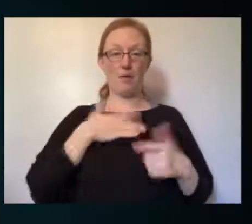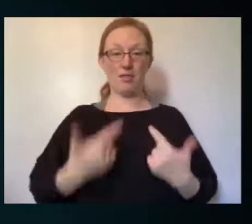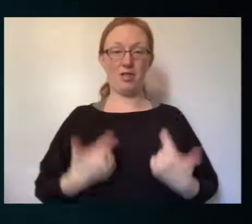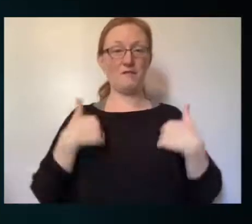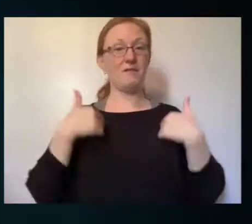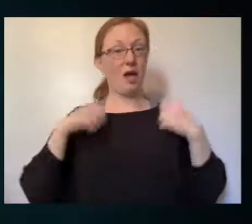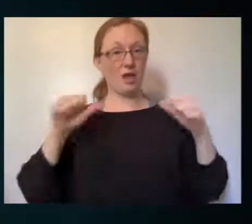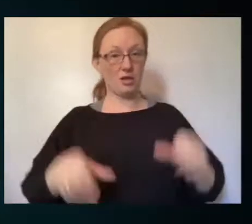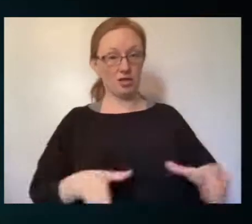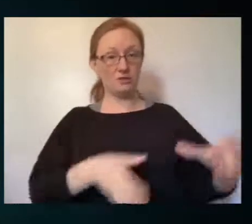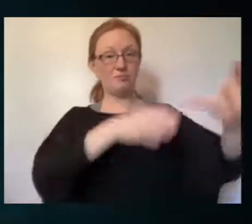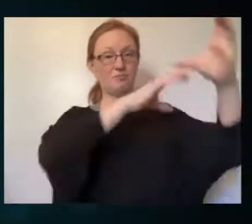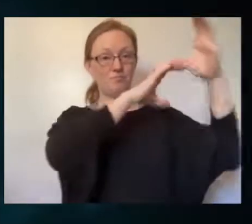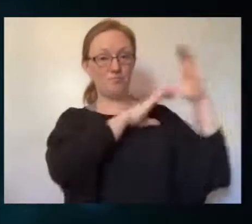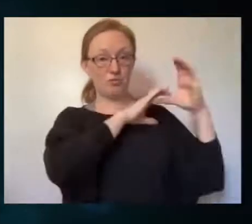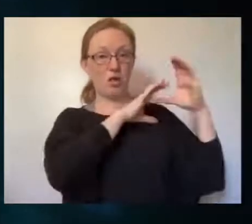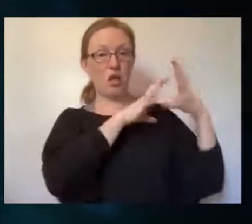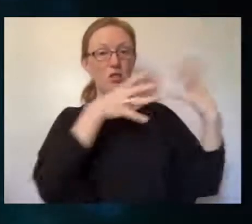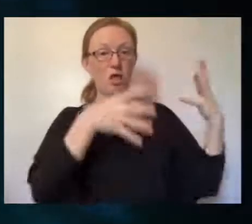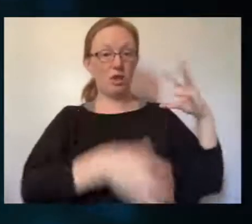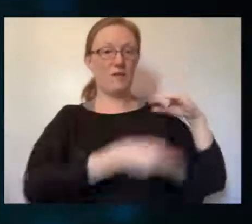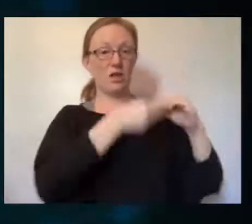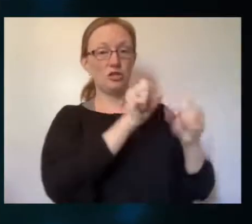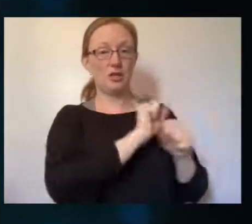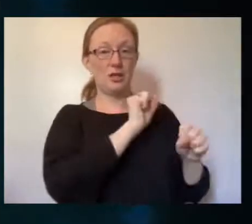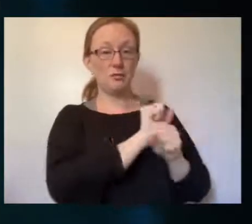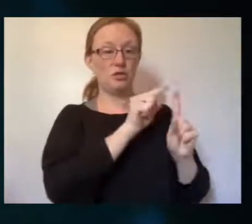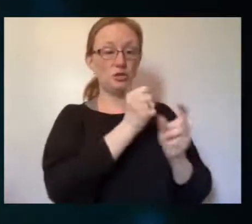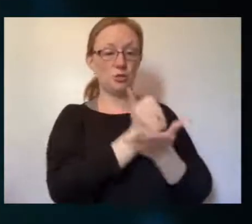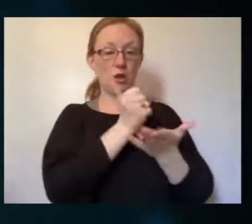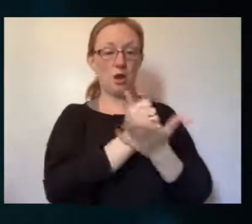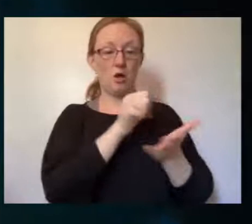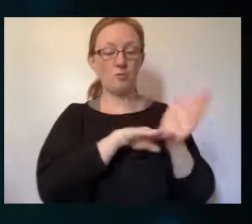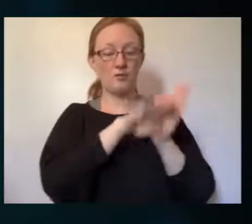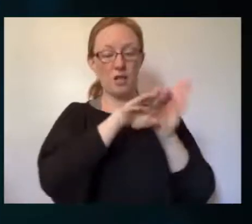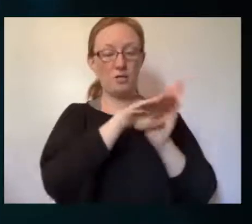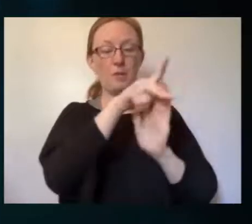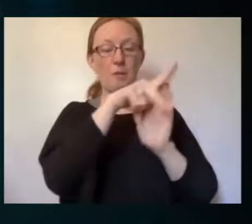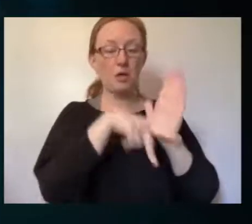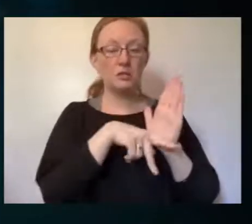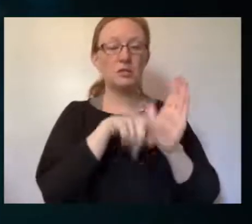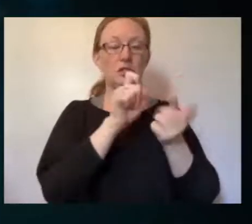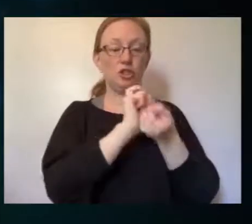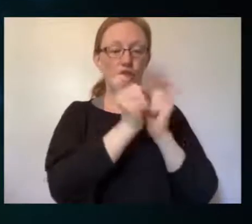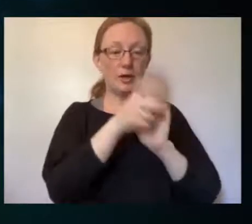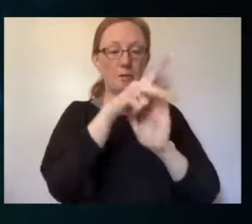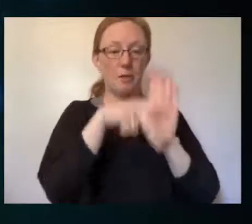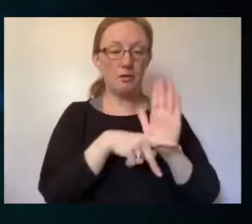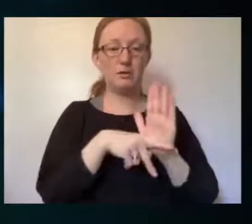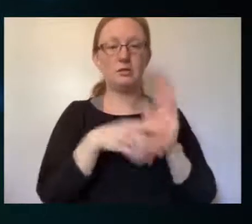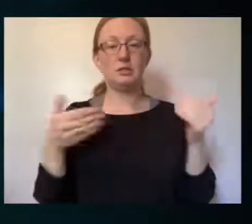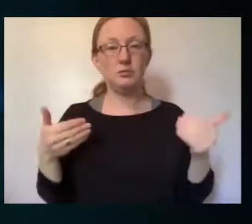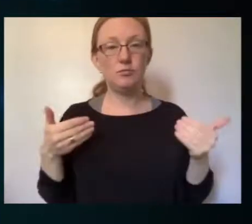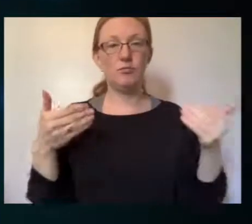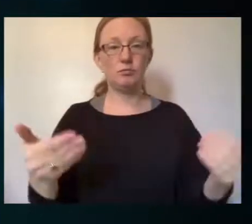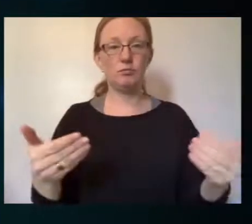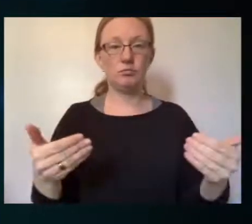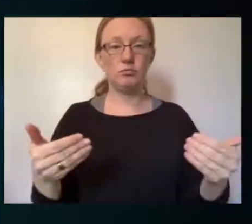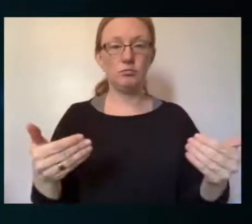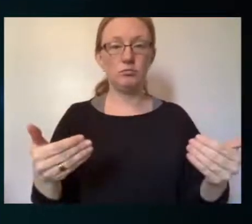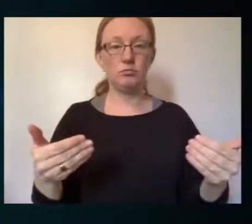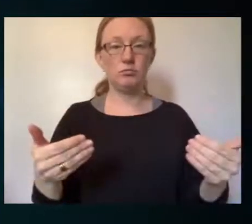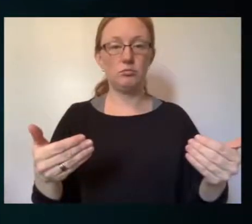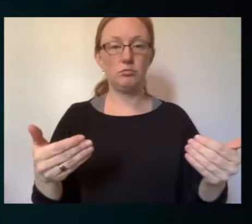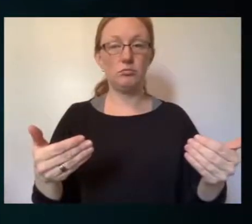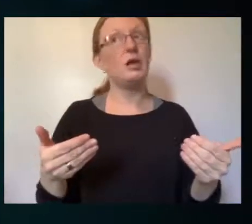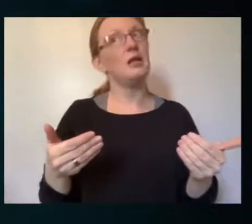on a lot of extra labor to help develop policies, to help push policies forward. And I've been able to make